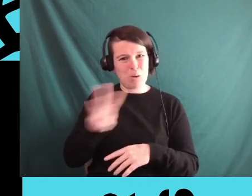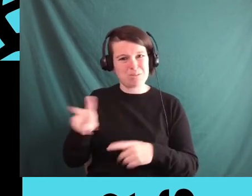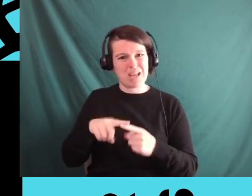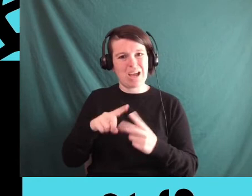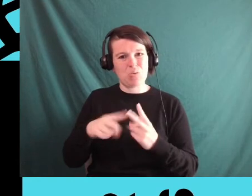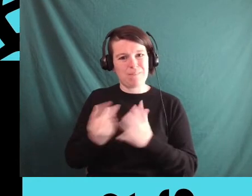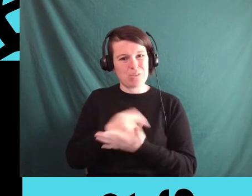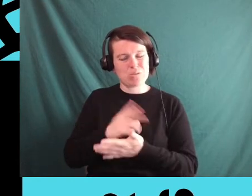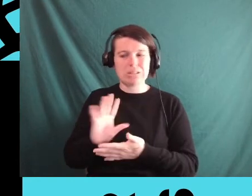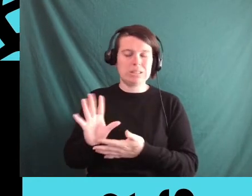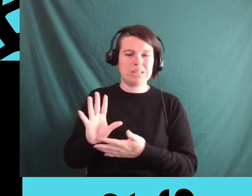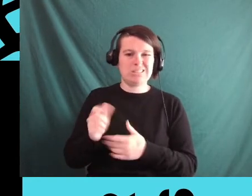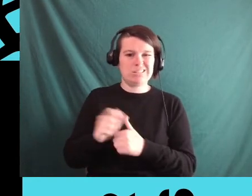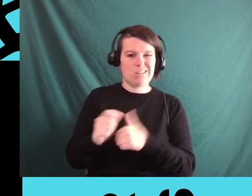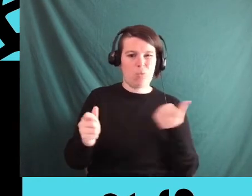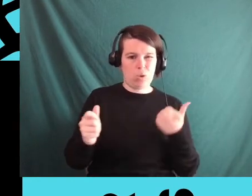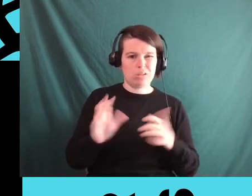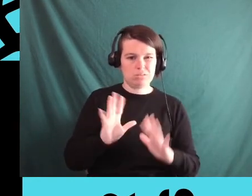them.